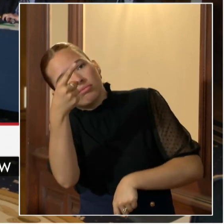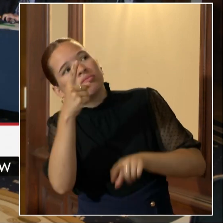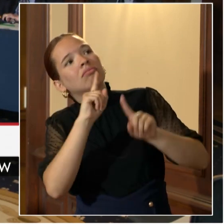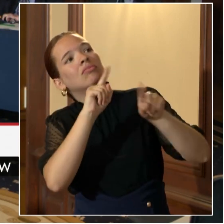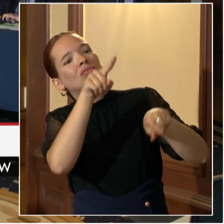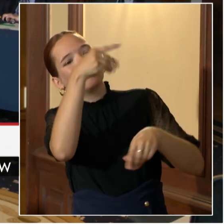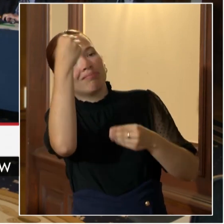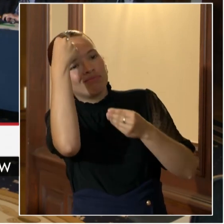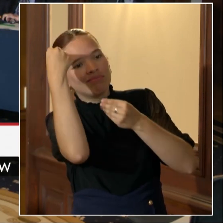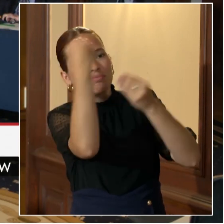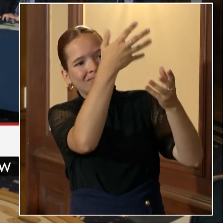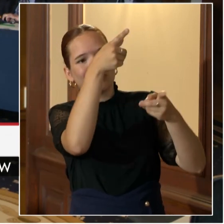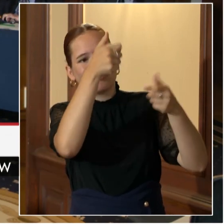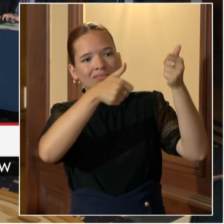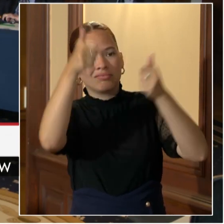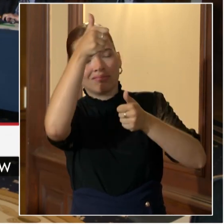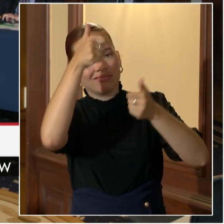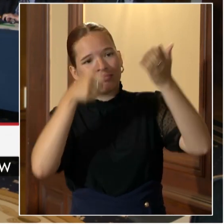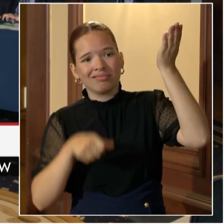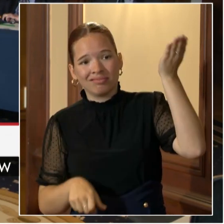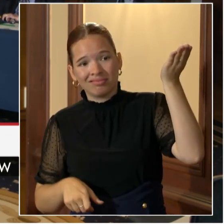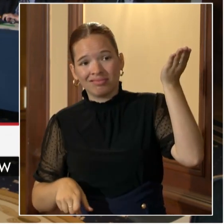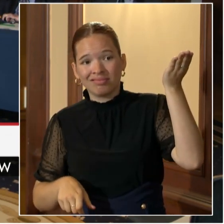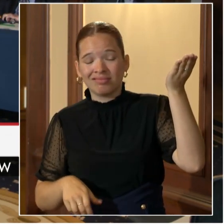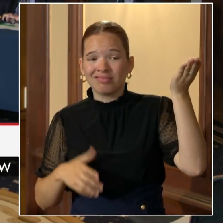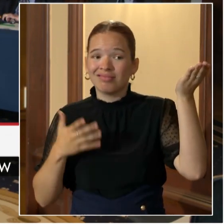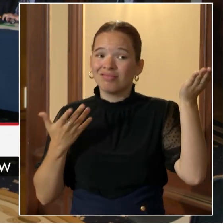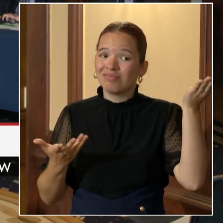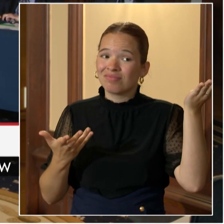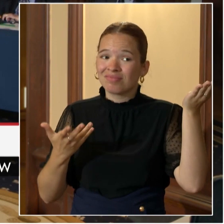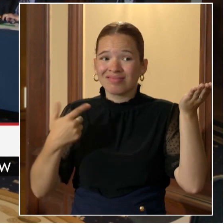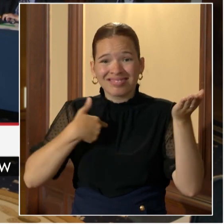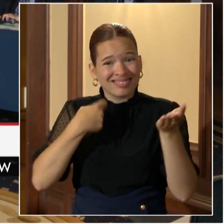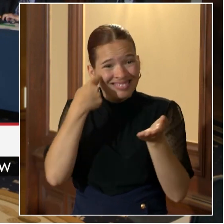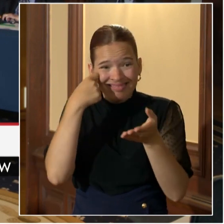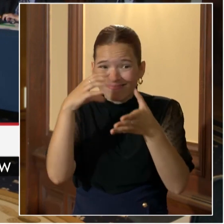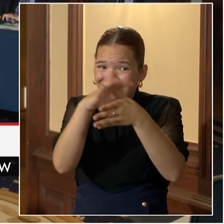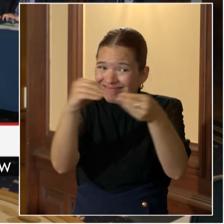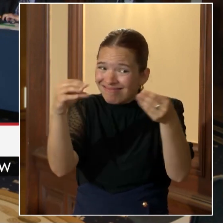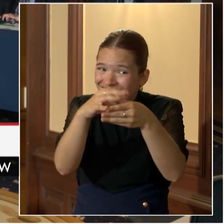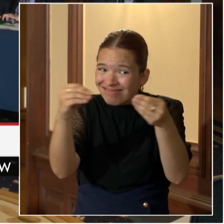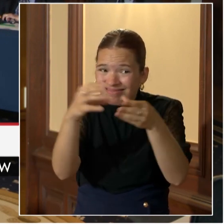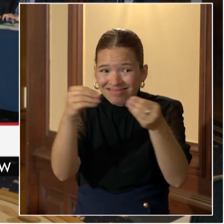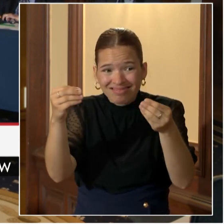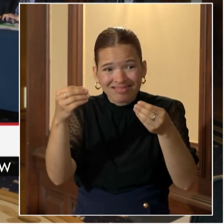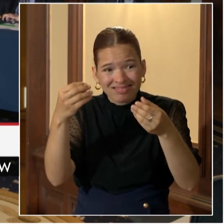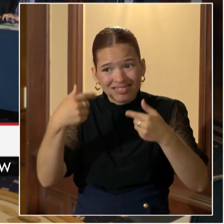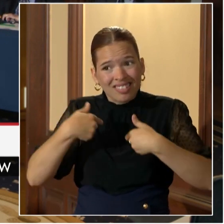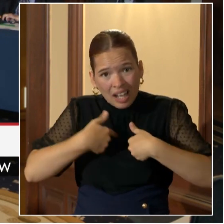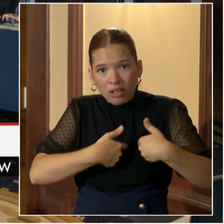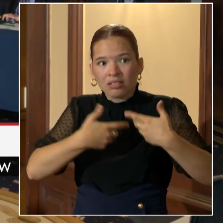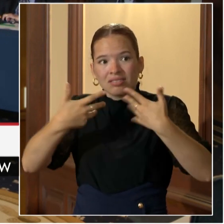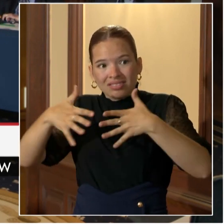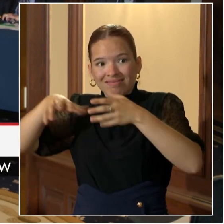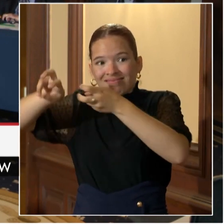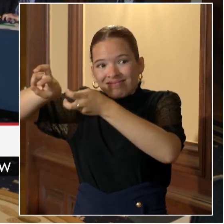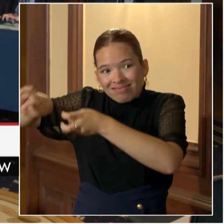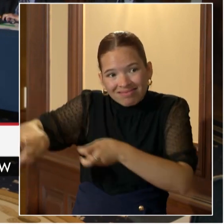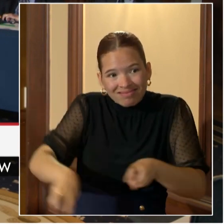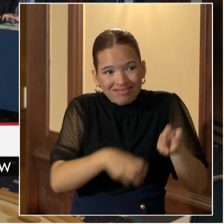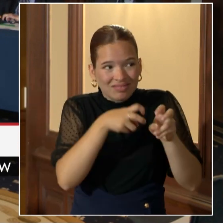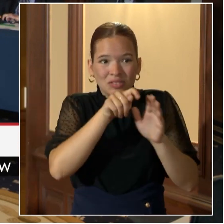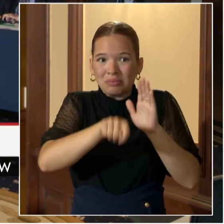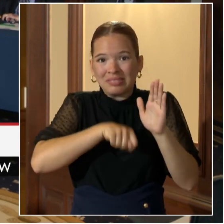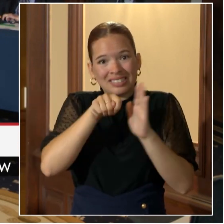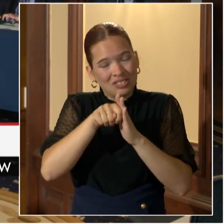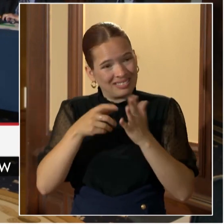And let me just say that we're also transitioning for any of the government employees to full benefits, so that we can do that, but that takes